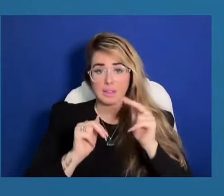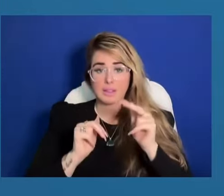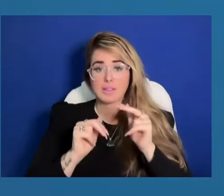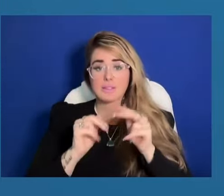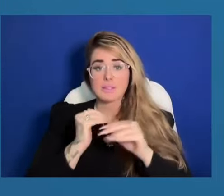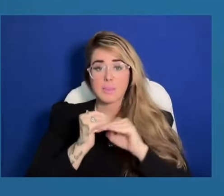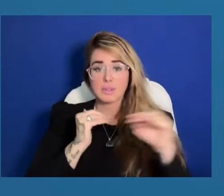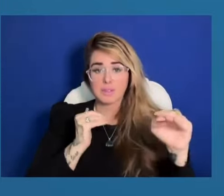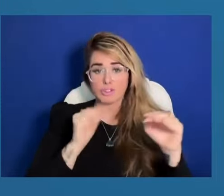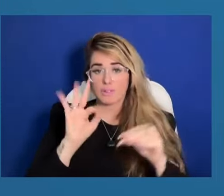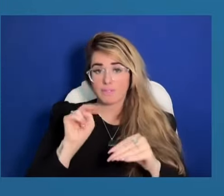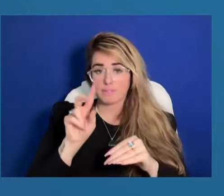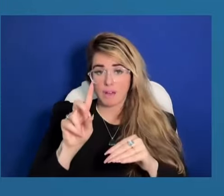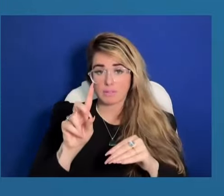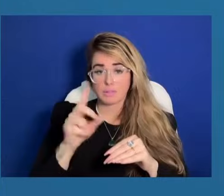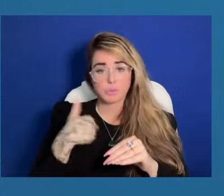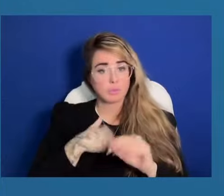to put on a new roof.